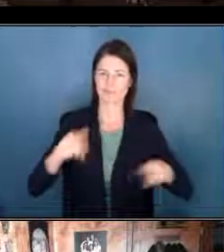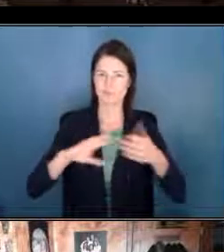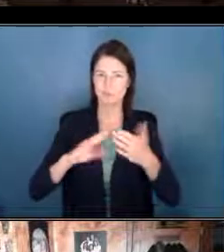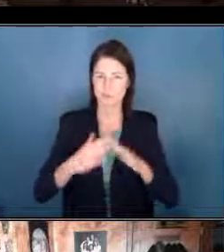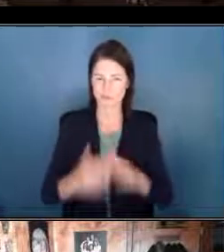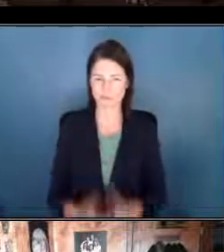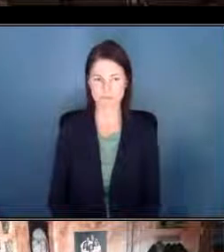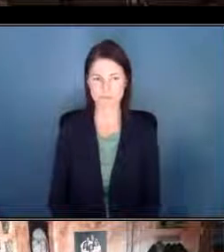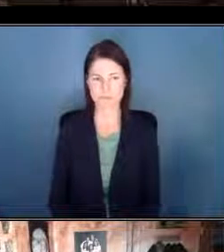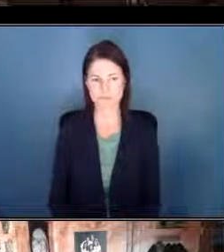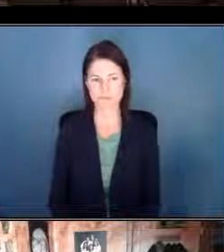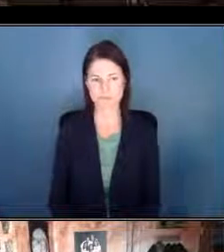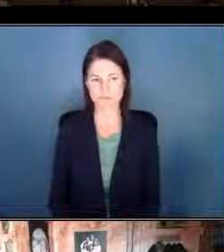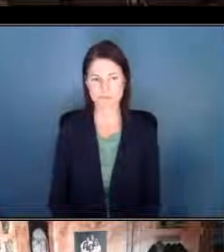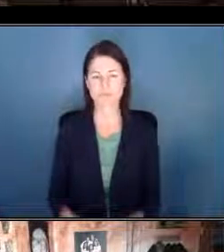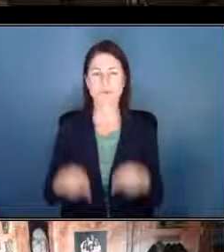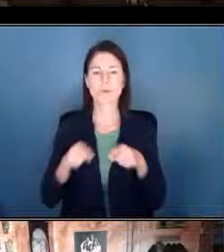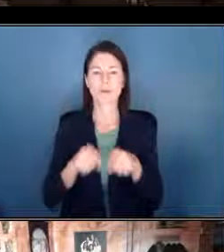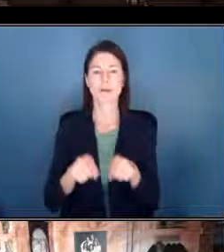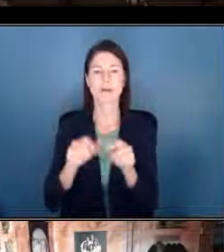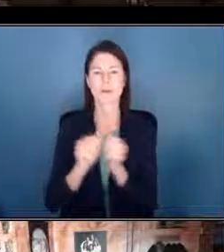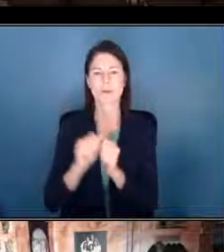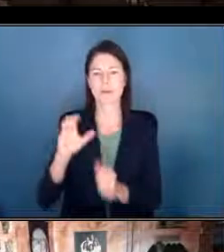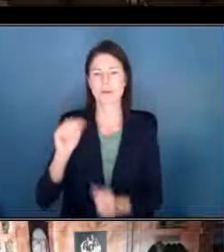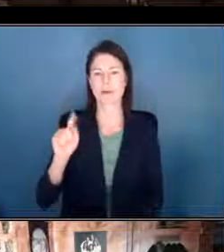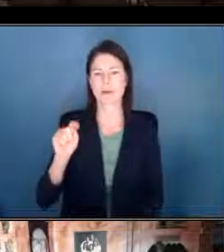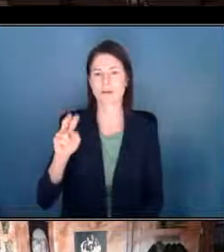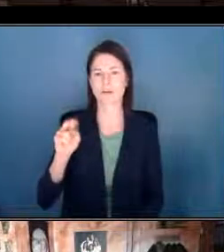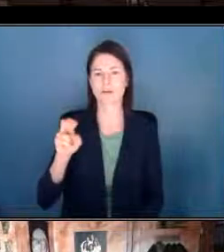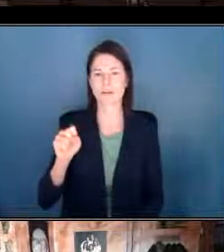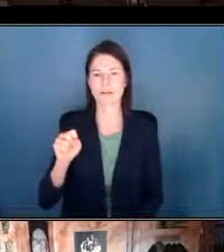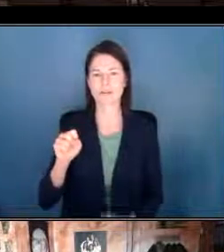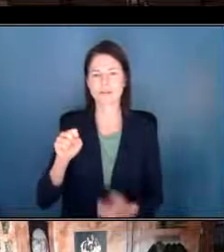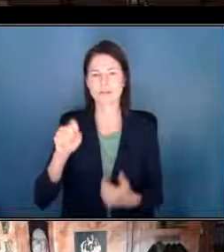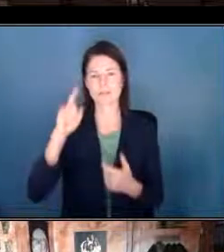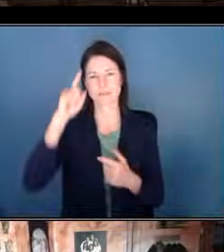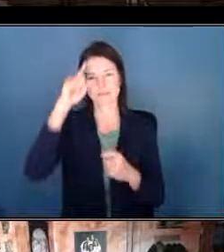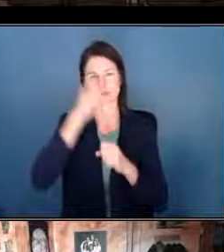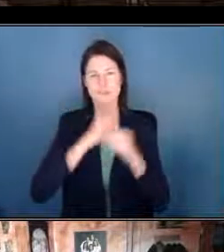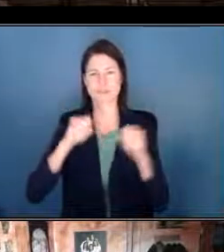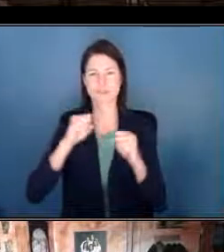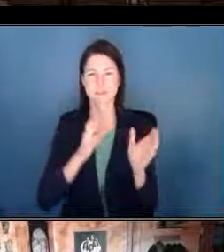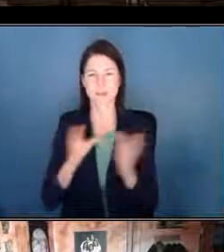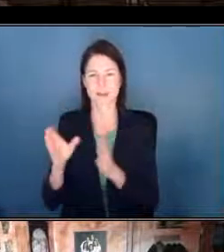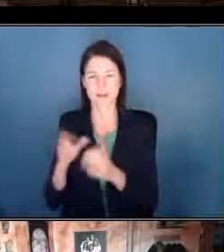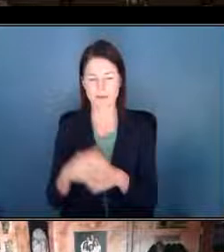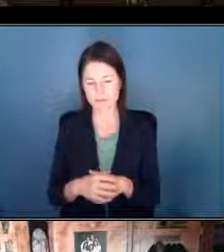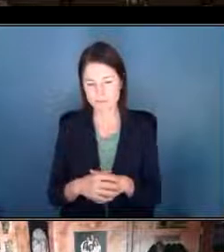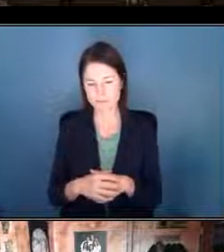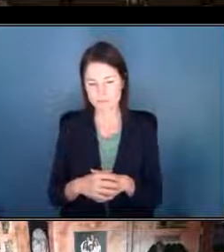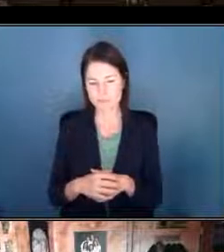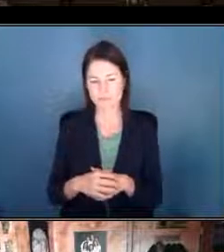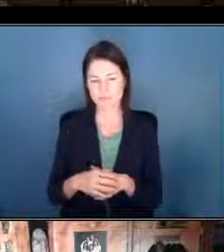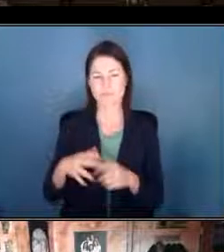Caltrans strategic objectives, such as equity, multimodal transportation, and climate